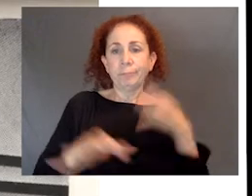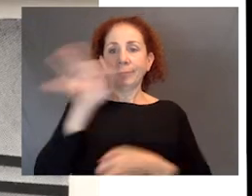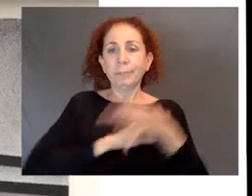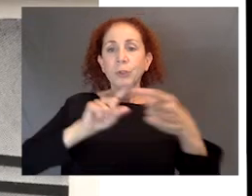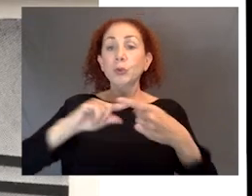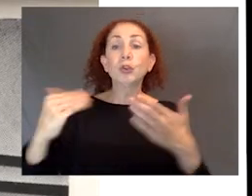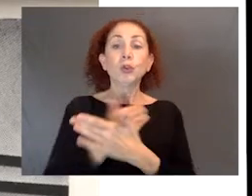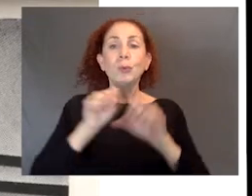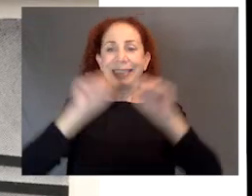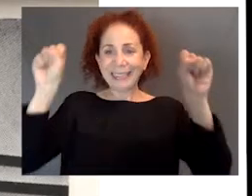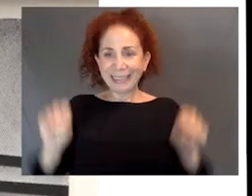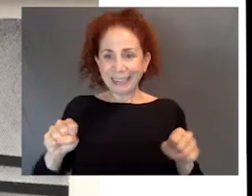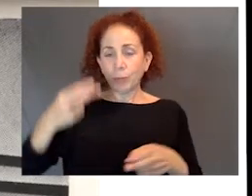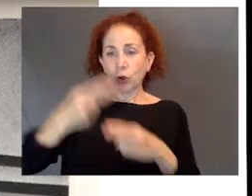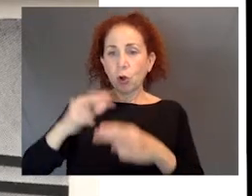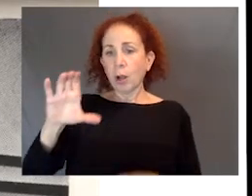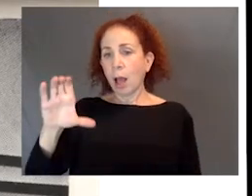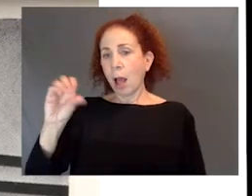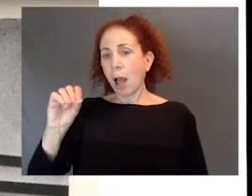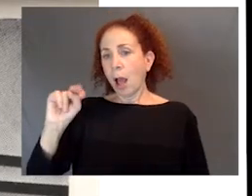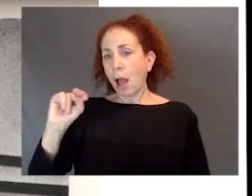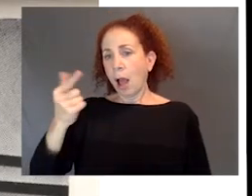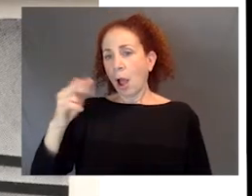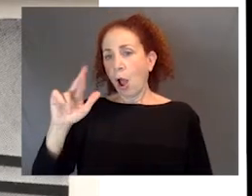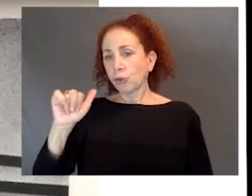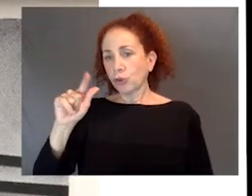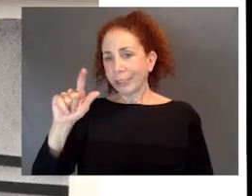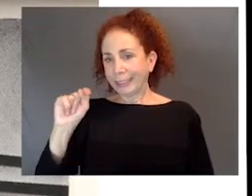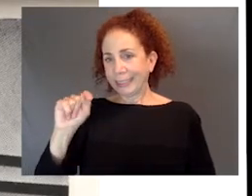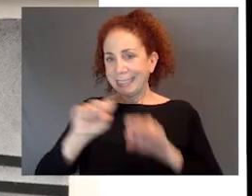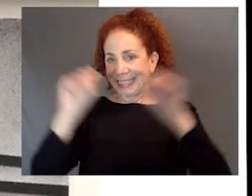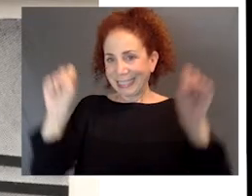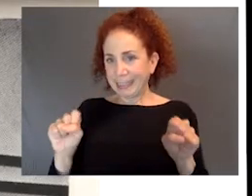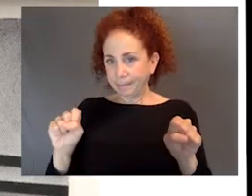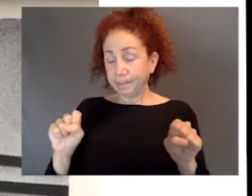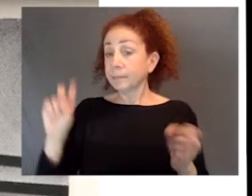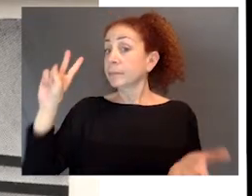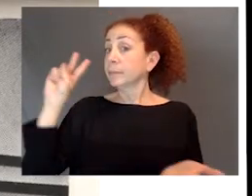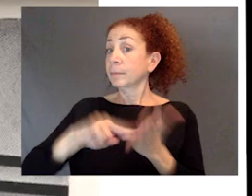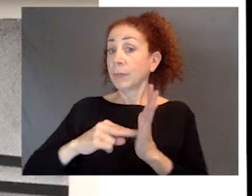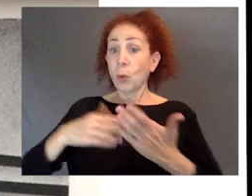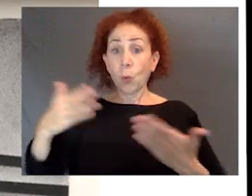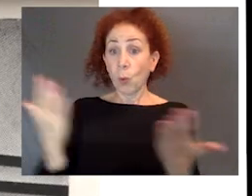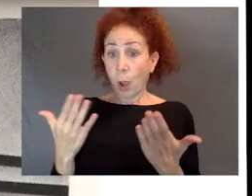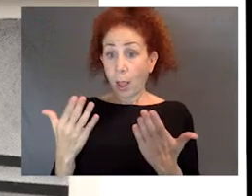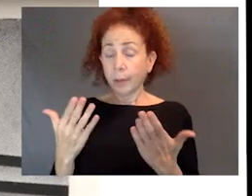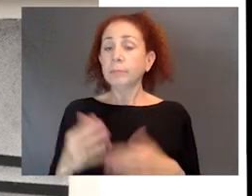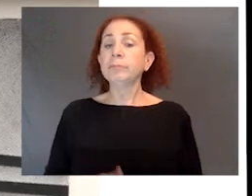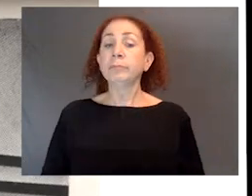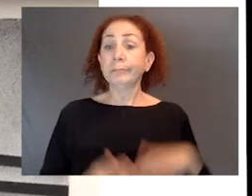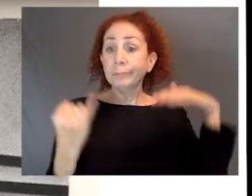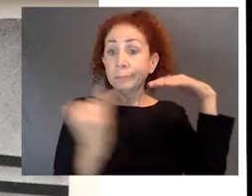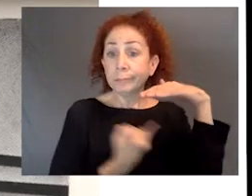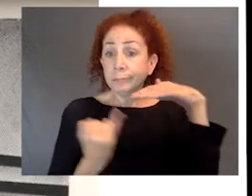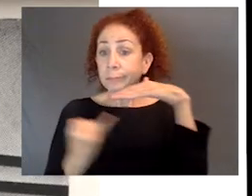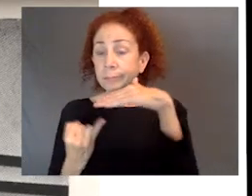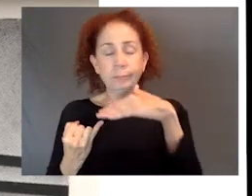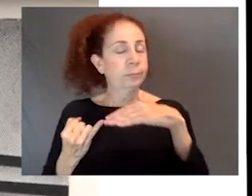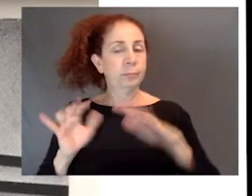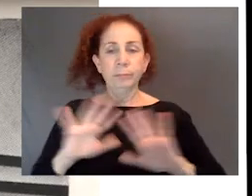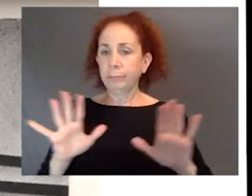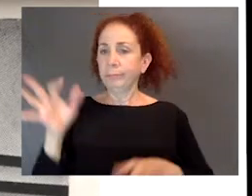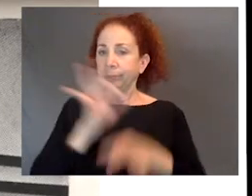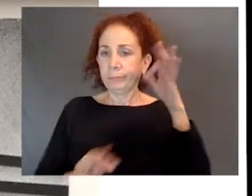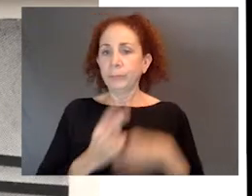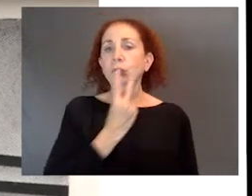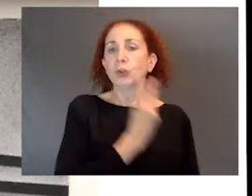switched to a new system called the Congregate System. Under the Congregate System, prisoners were no longer kept in isolation and